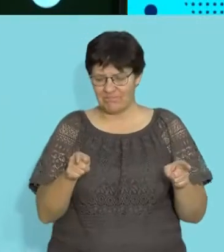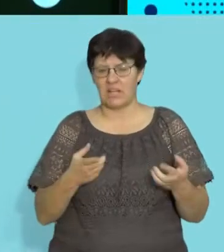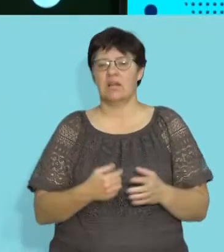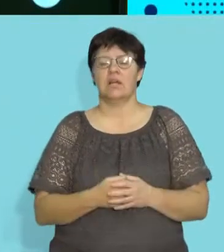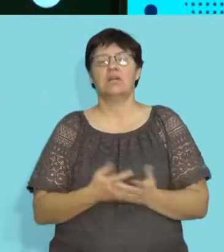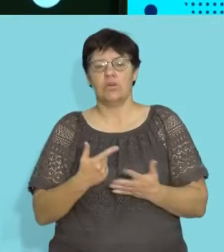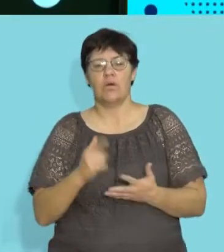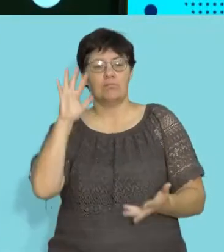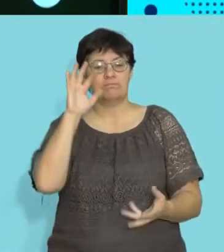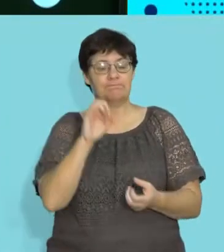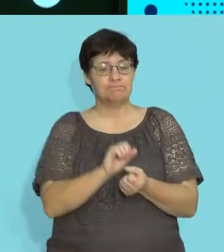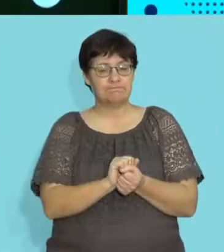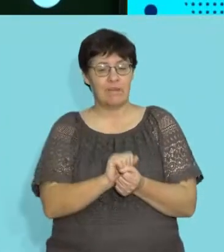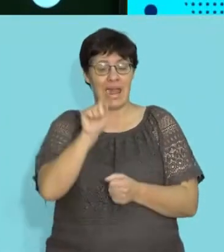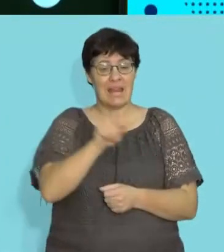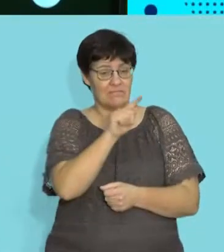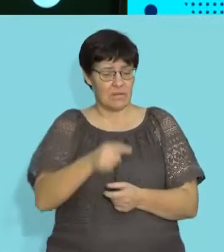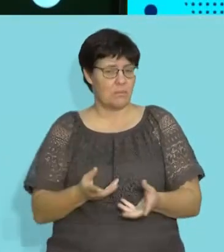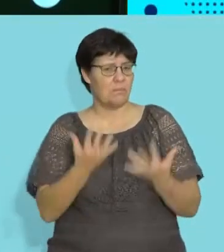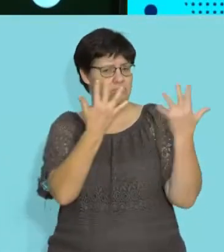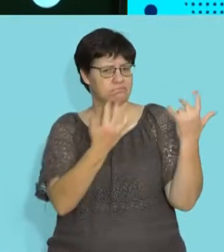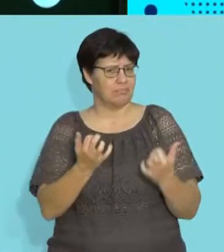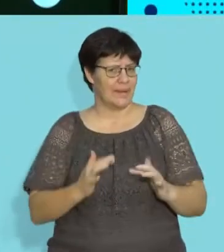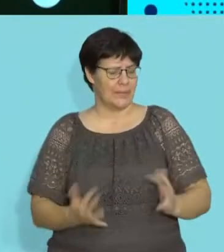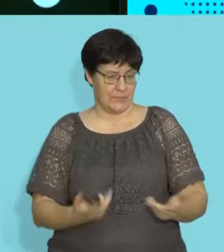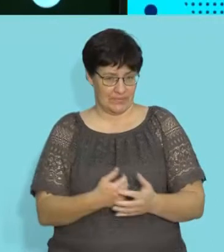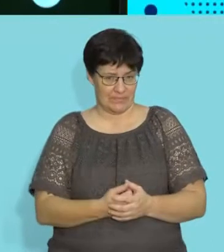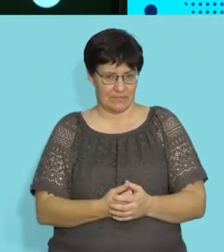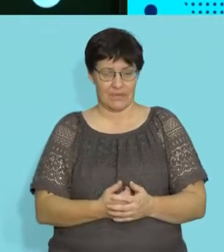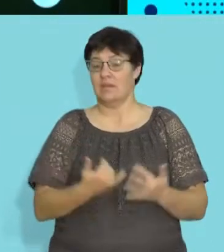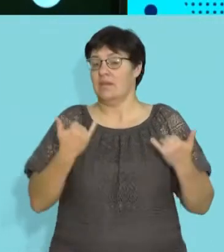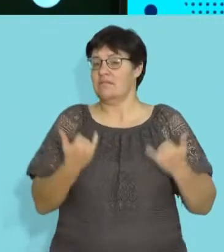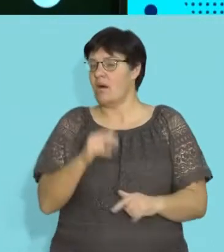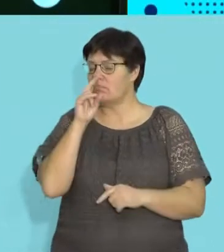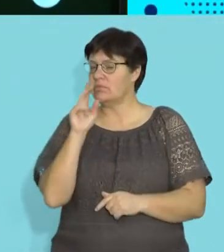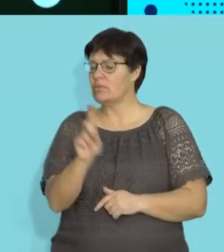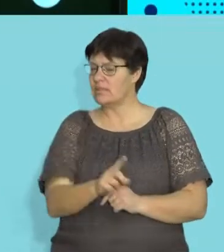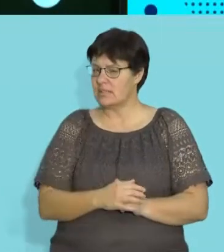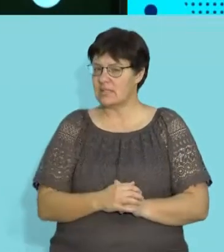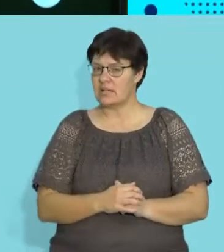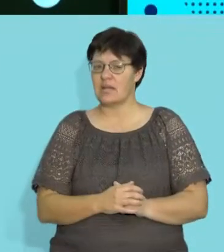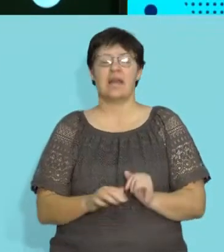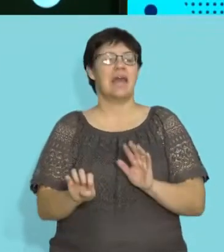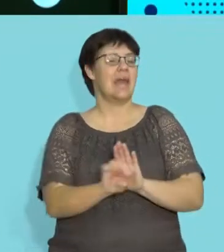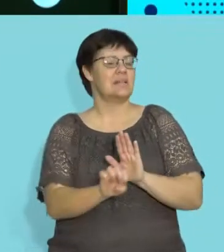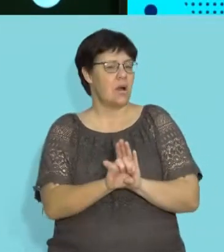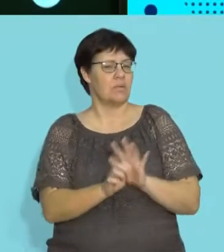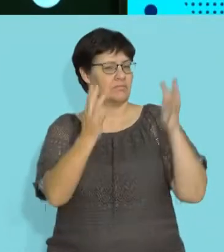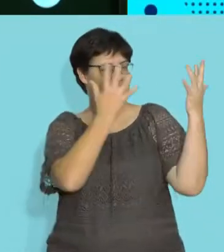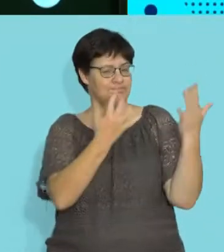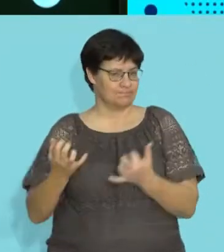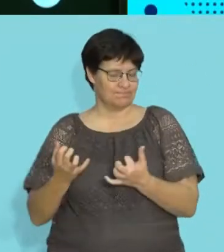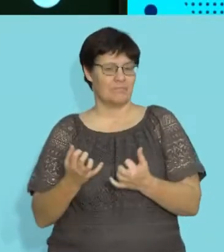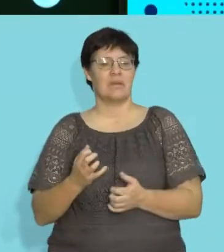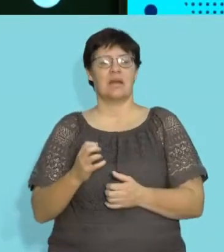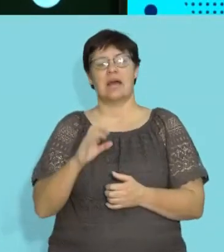actually calculate the sum to infinity. In this portion of the lesson, we're going to be looking at some more examples with calculating the